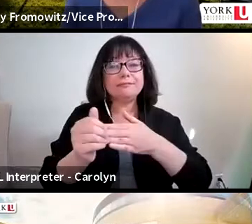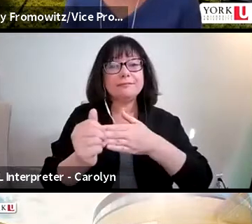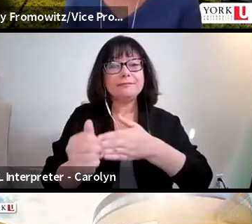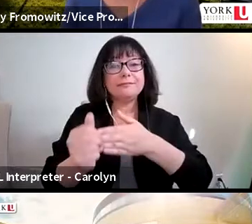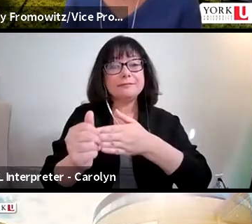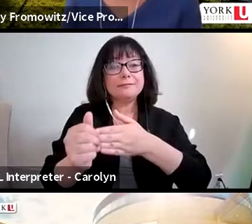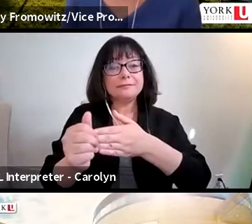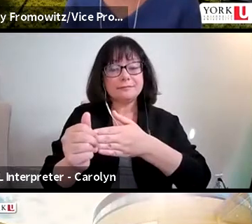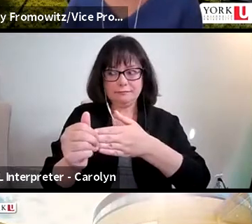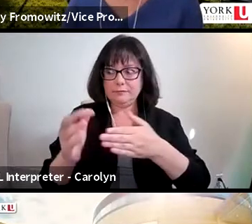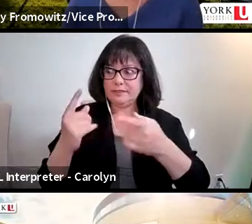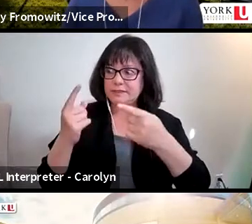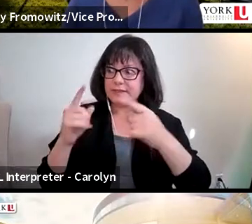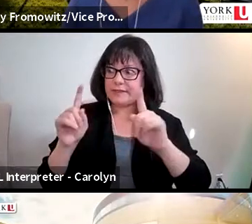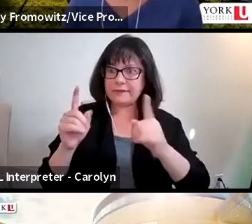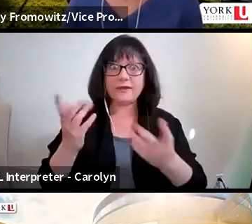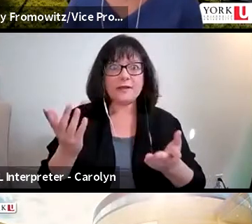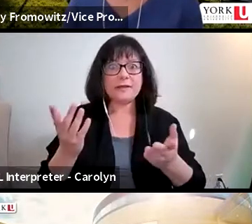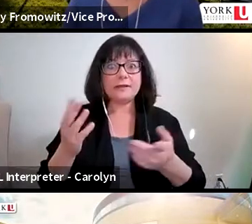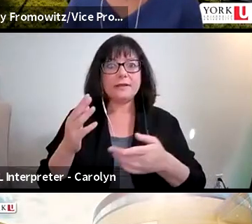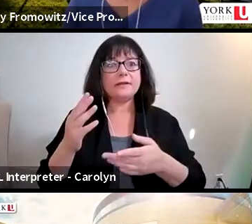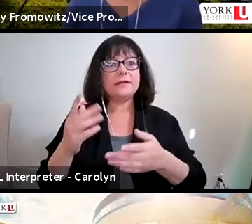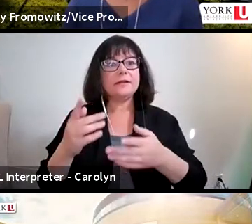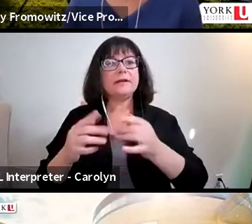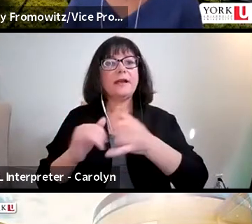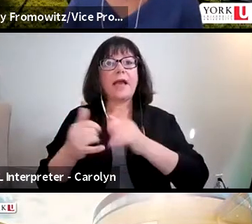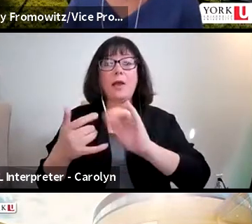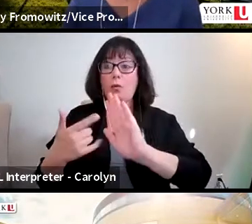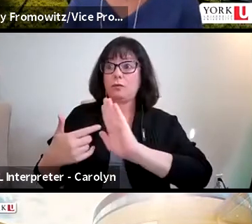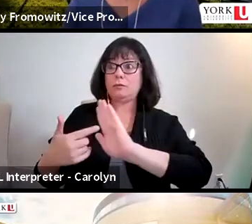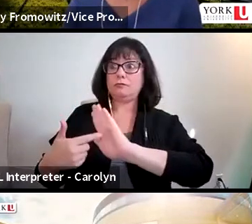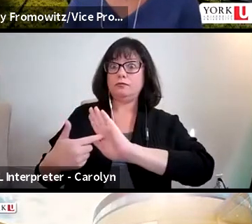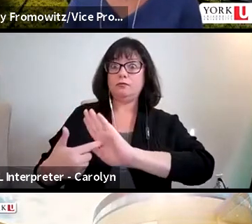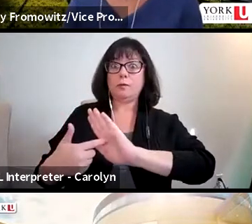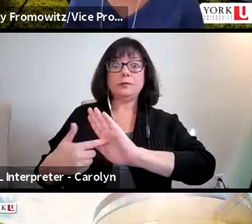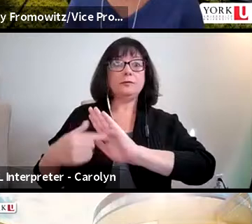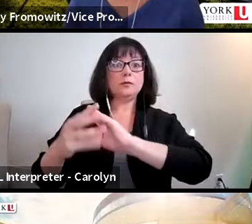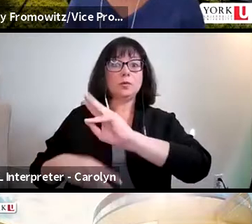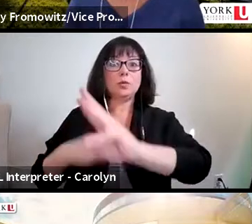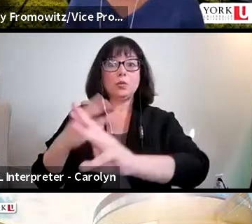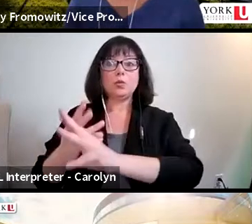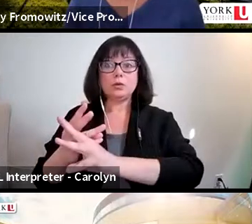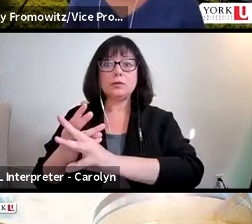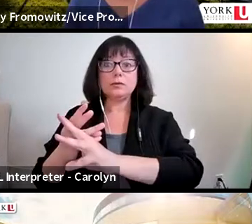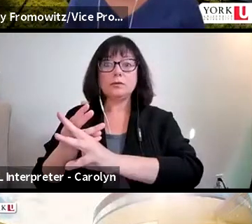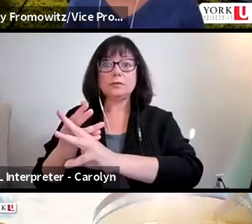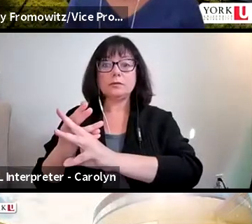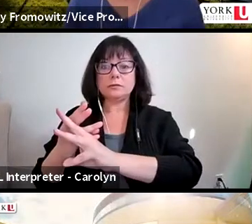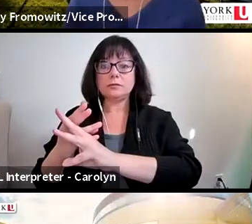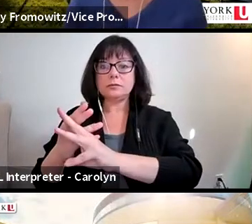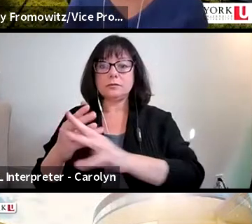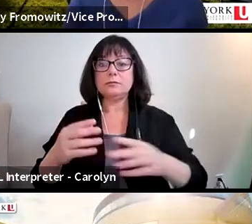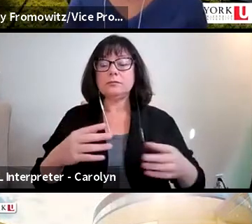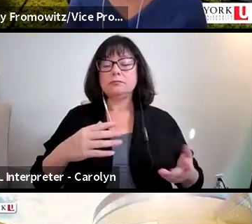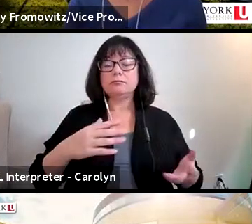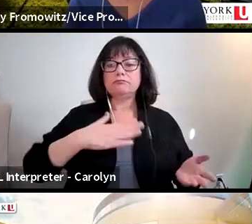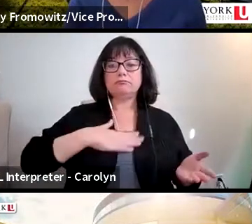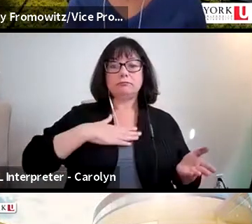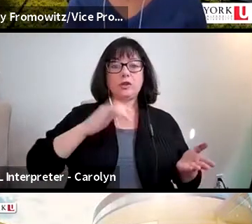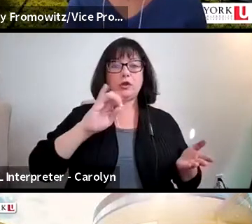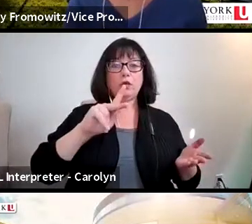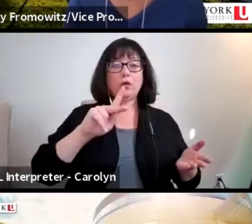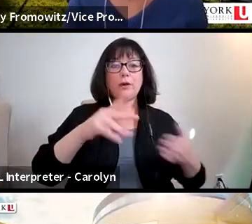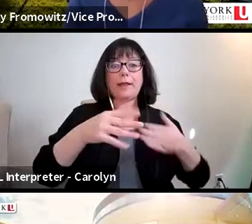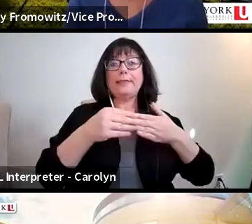successful positioning on representing to the world our leadership in the area of SDGs. So Lisa, I'd like